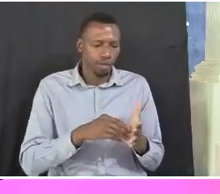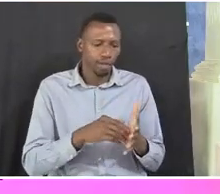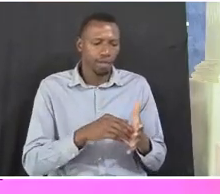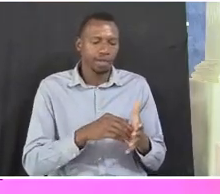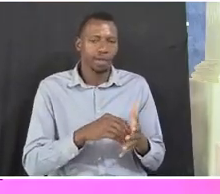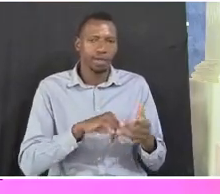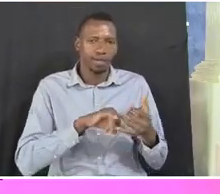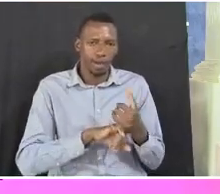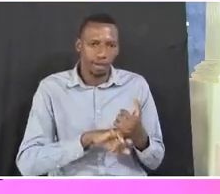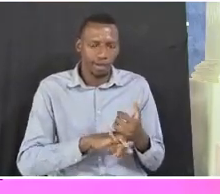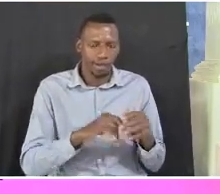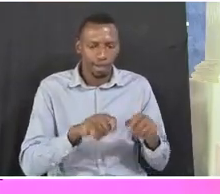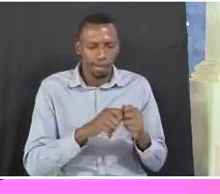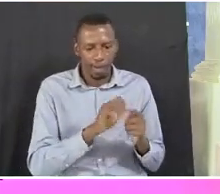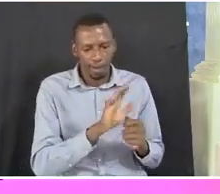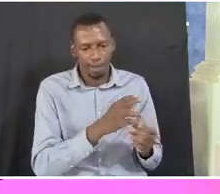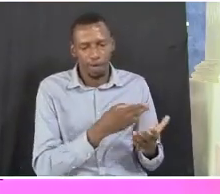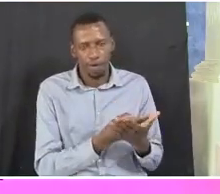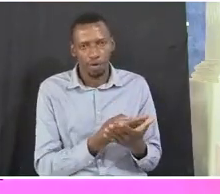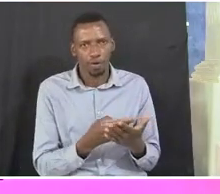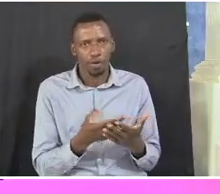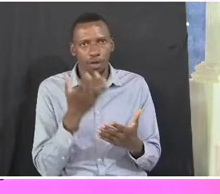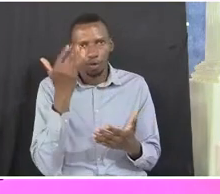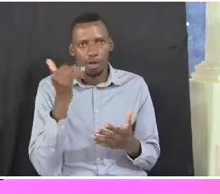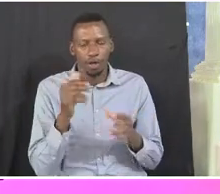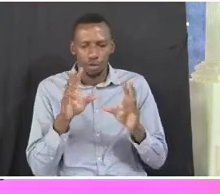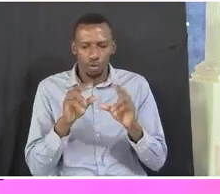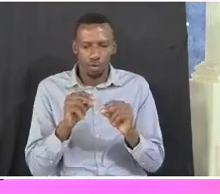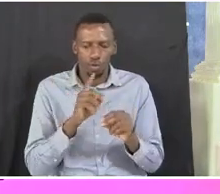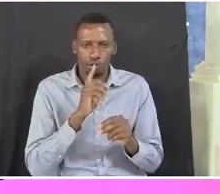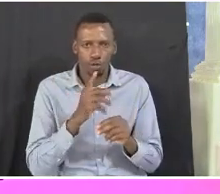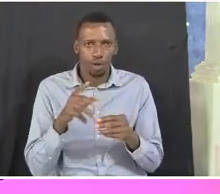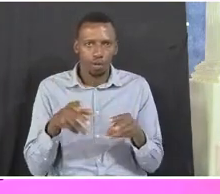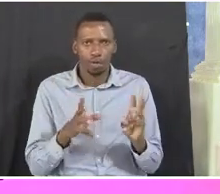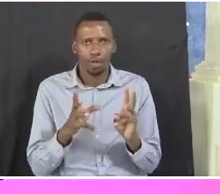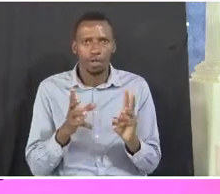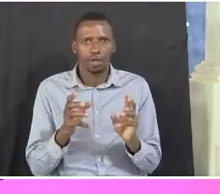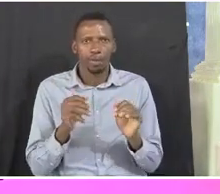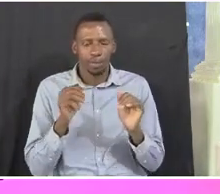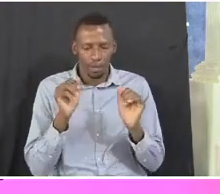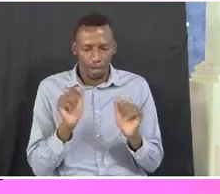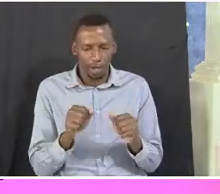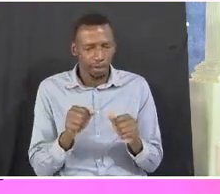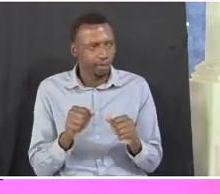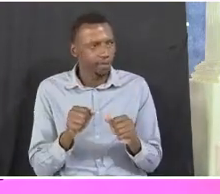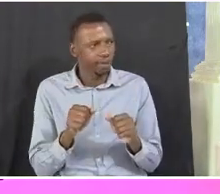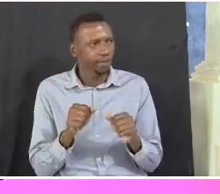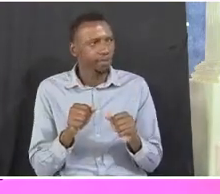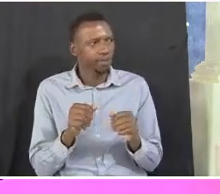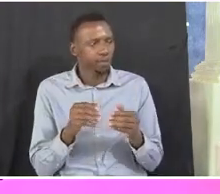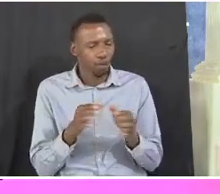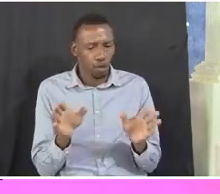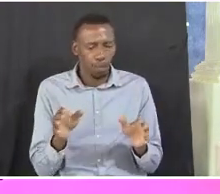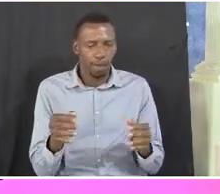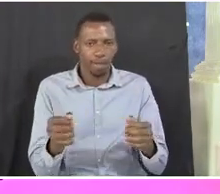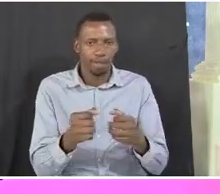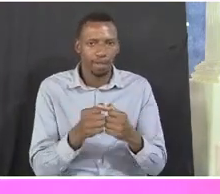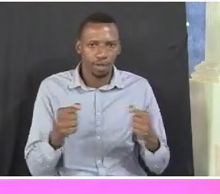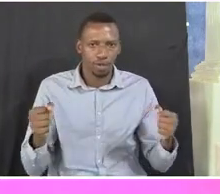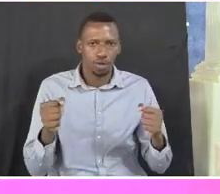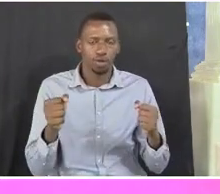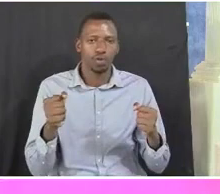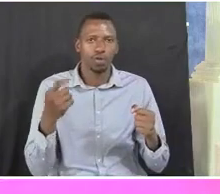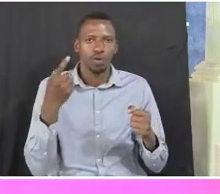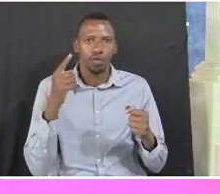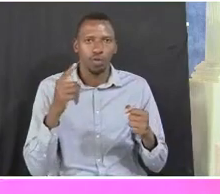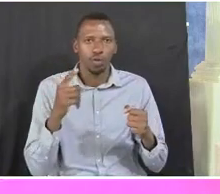its sacredness. For in no sure way could it face the image of God in man and open the door for